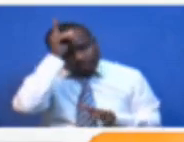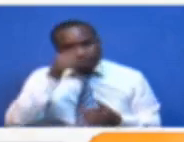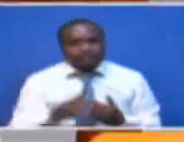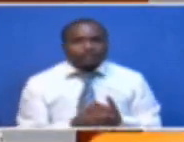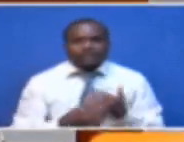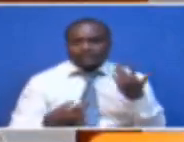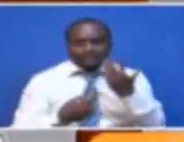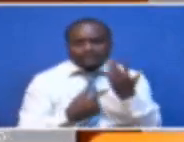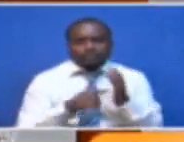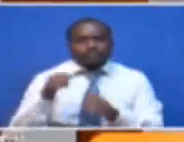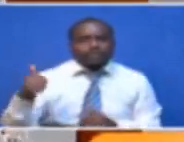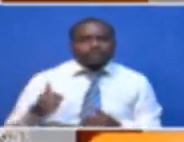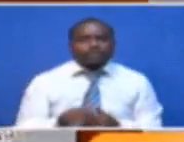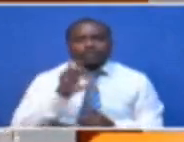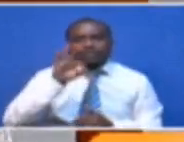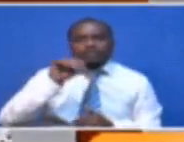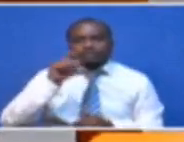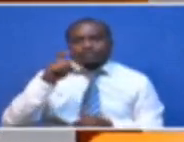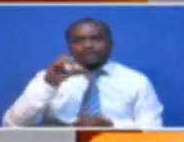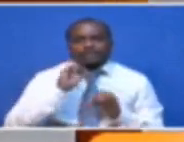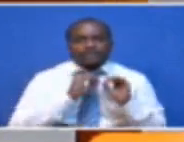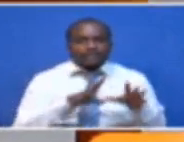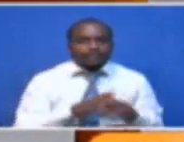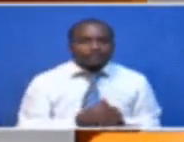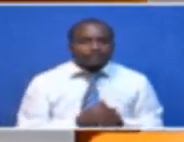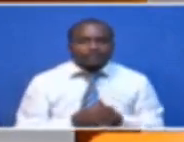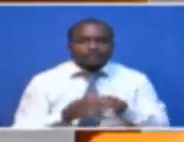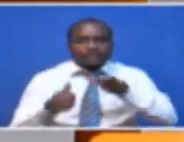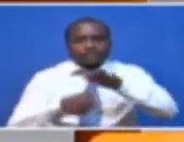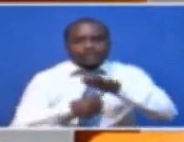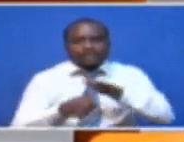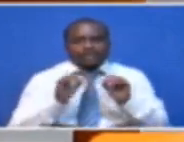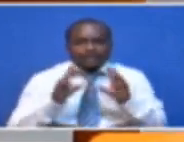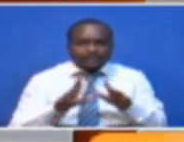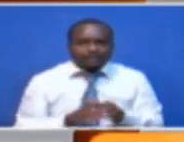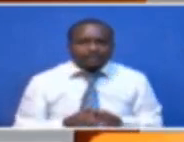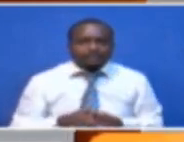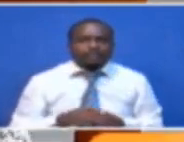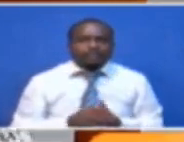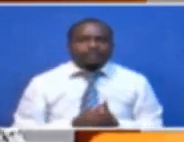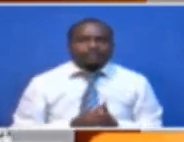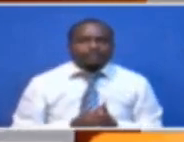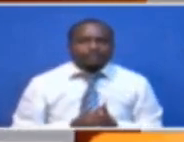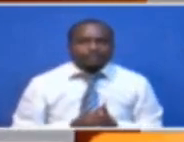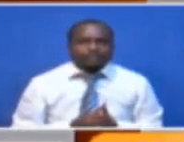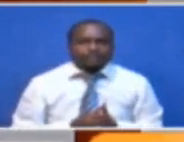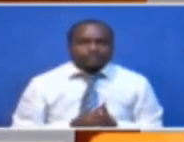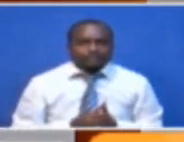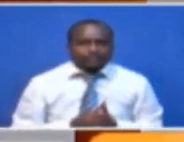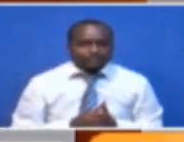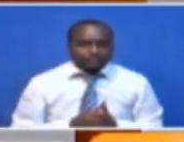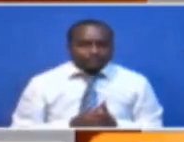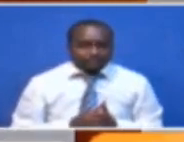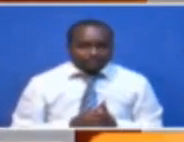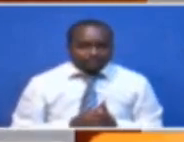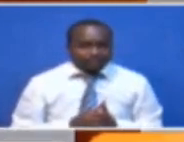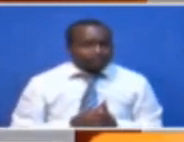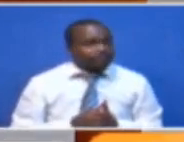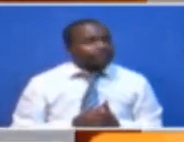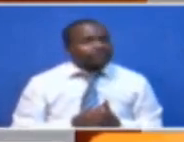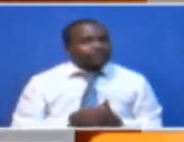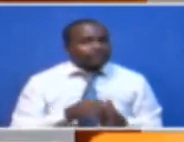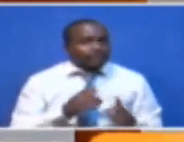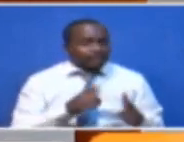By that time there was no fax. Yes. No scanning? Yeah. No scanning. WhatsApp? Yeah, nothing. Do you know what happened? Uh-huh. Go on.